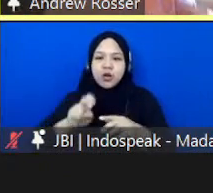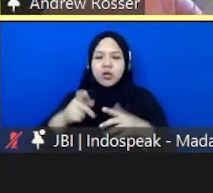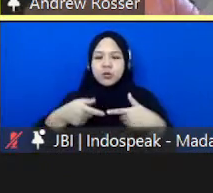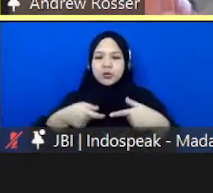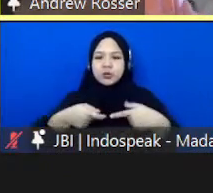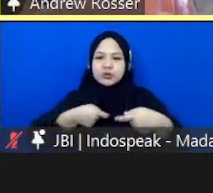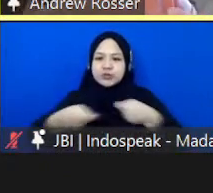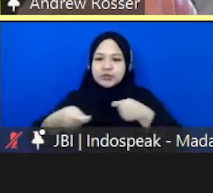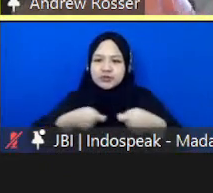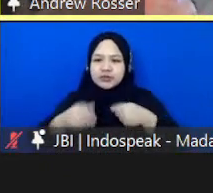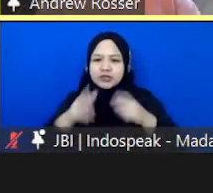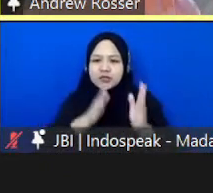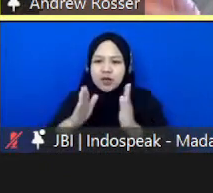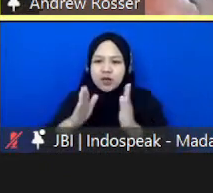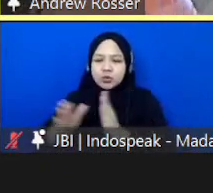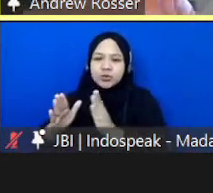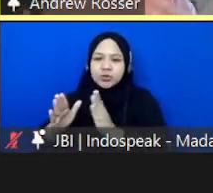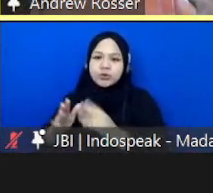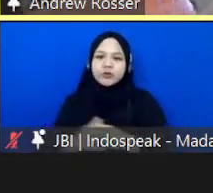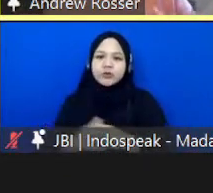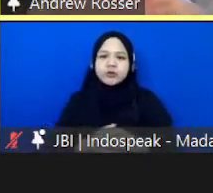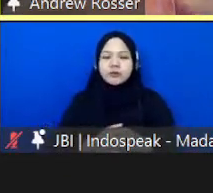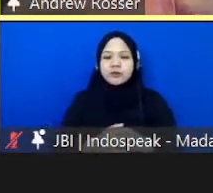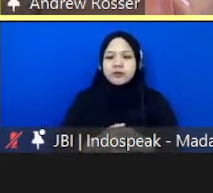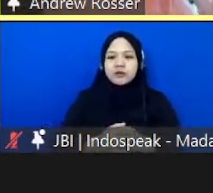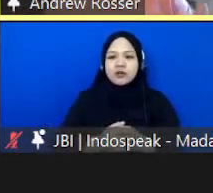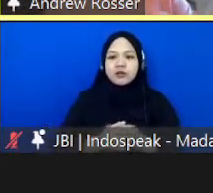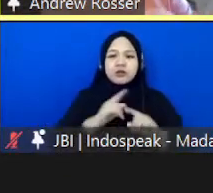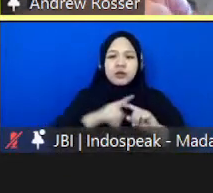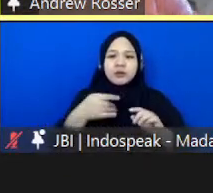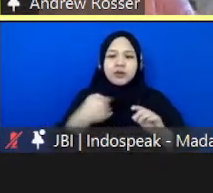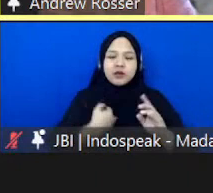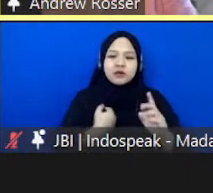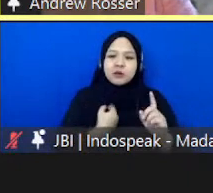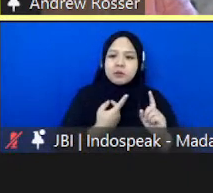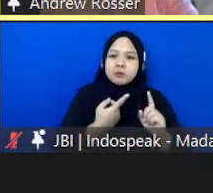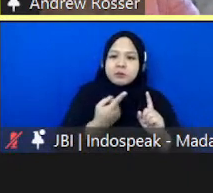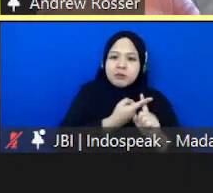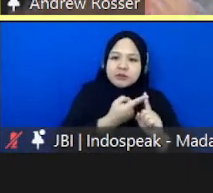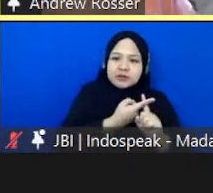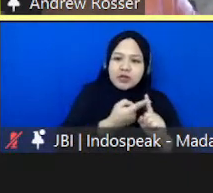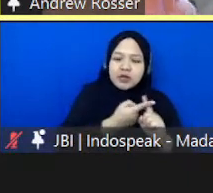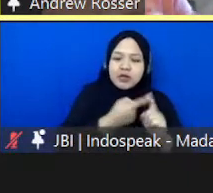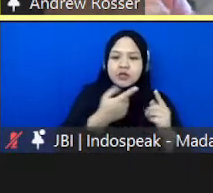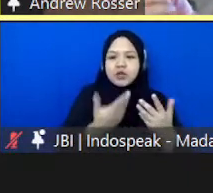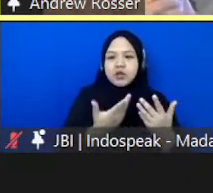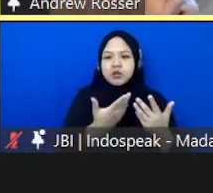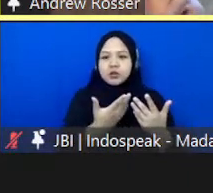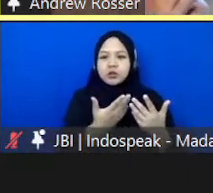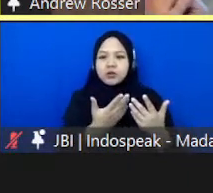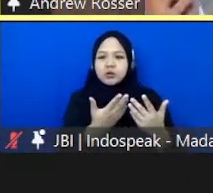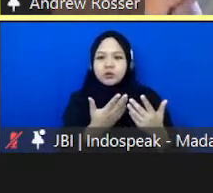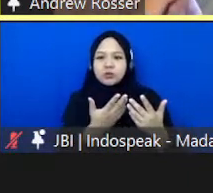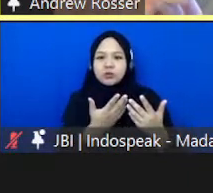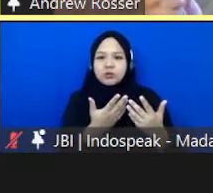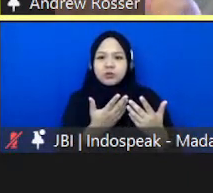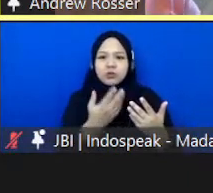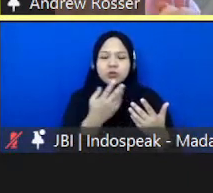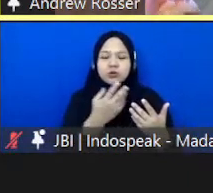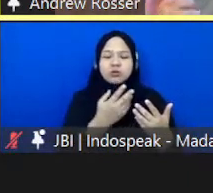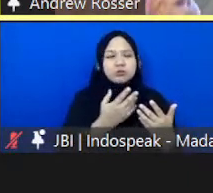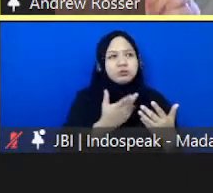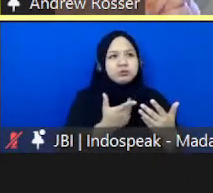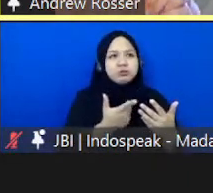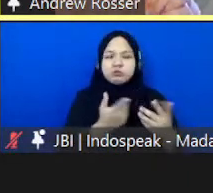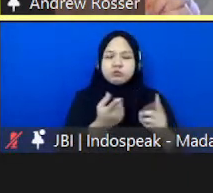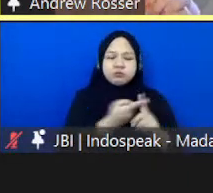anything, mobilisation by popular forces has operated on the other side to the extent that the cigarette companies have